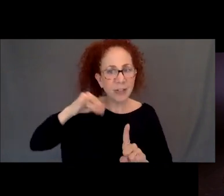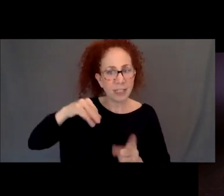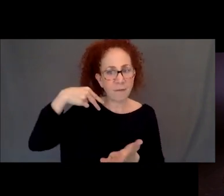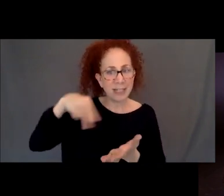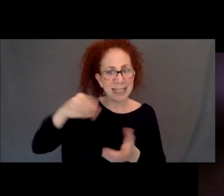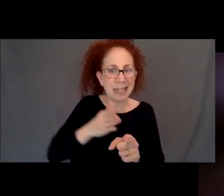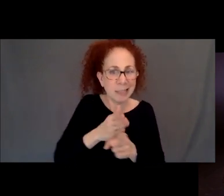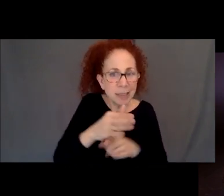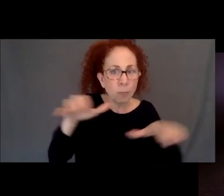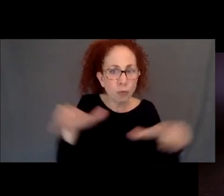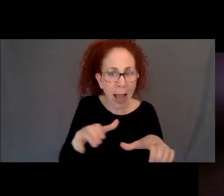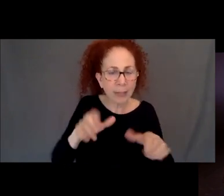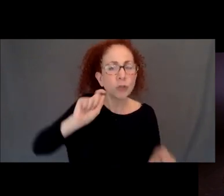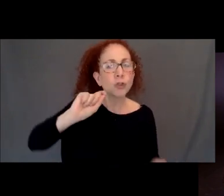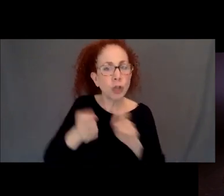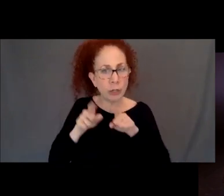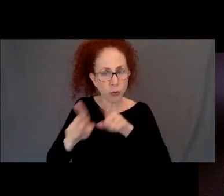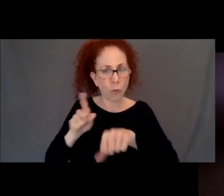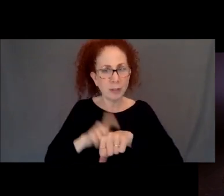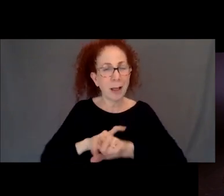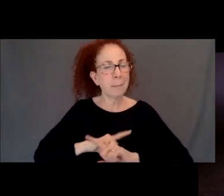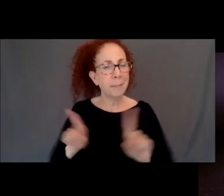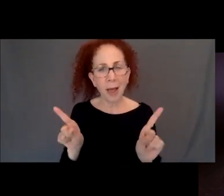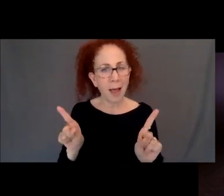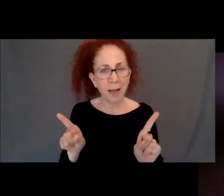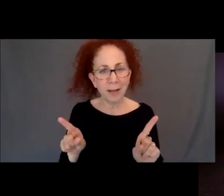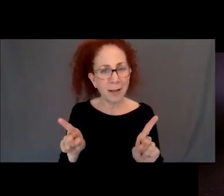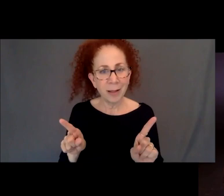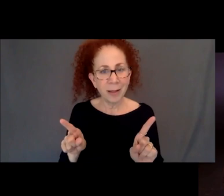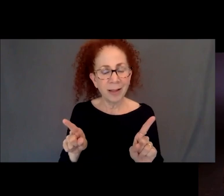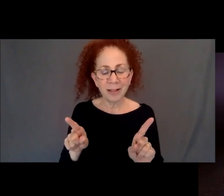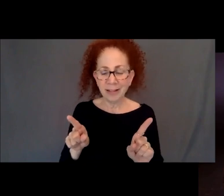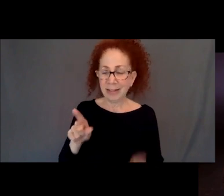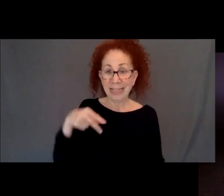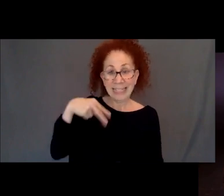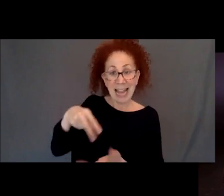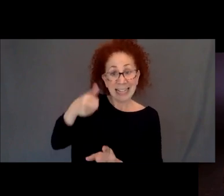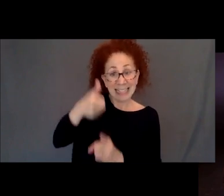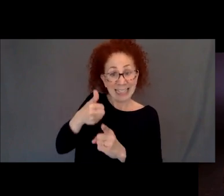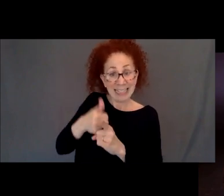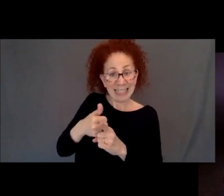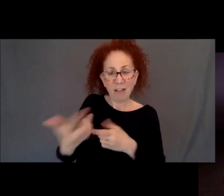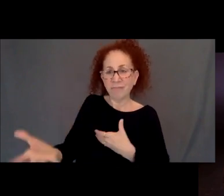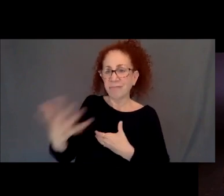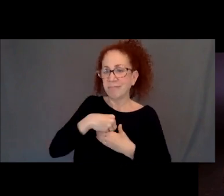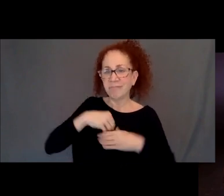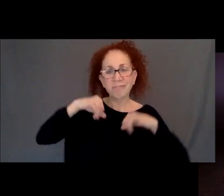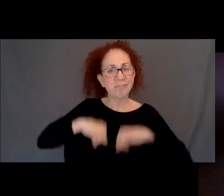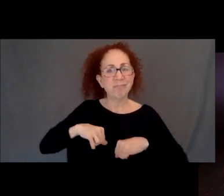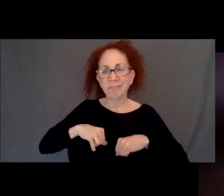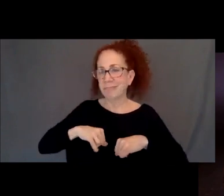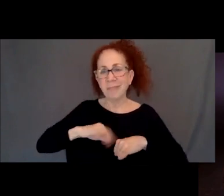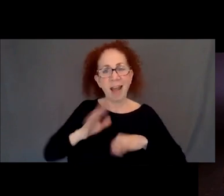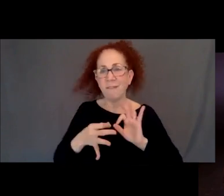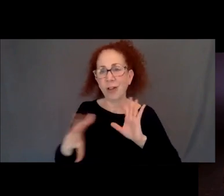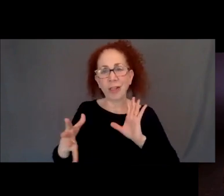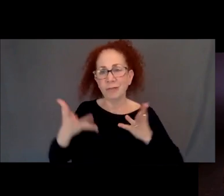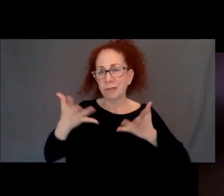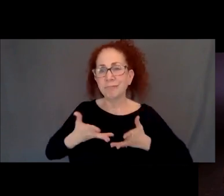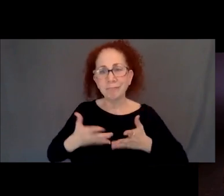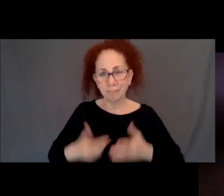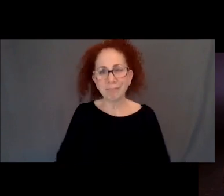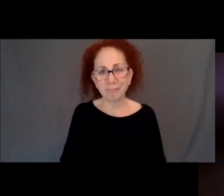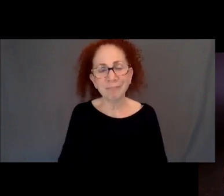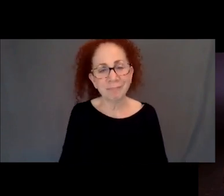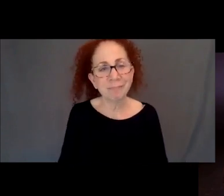dance practice changes over time, but the fact of dance never really leaves your body.